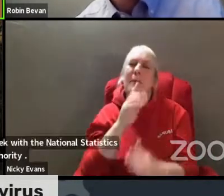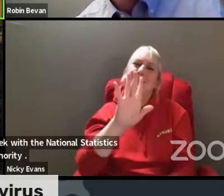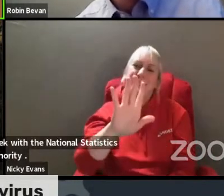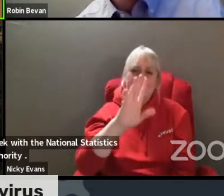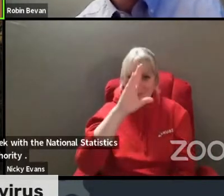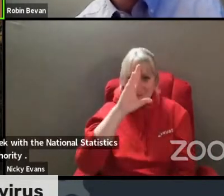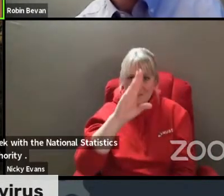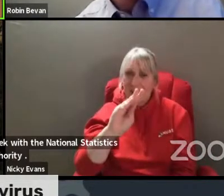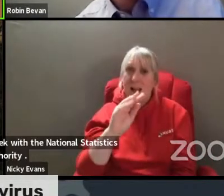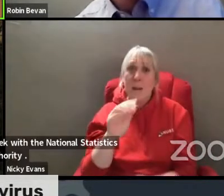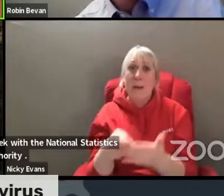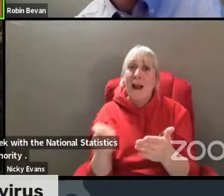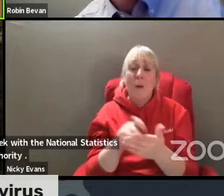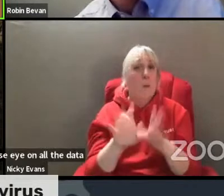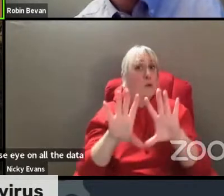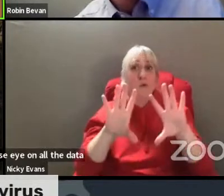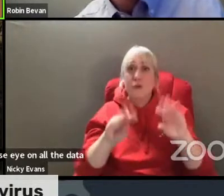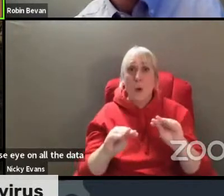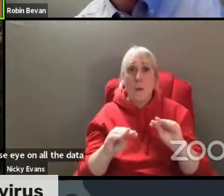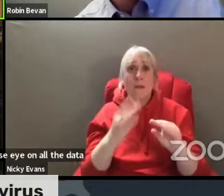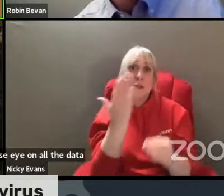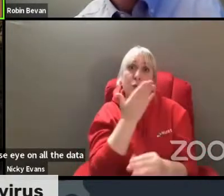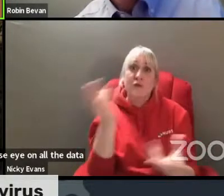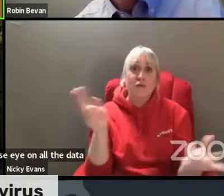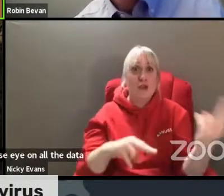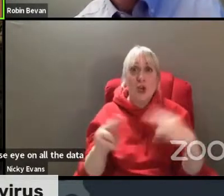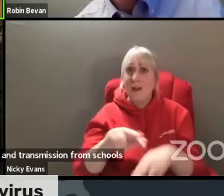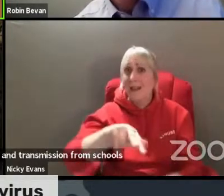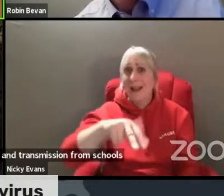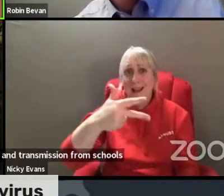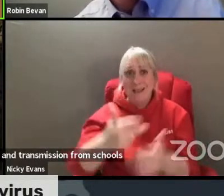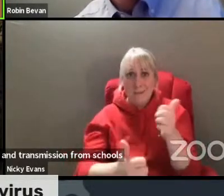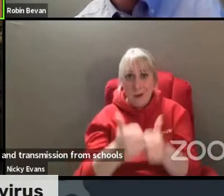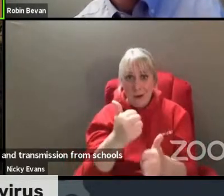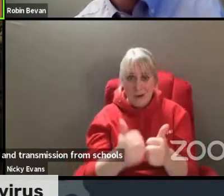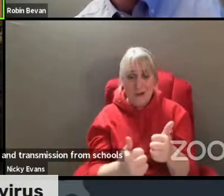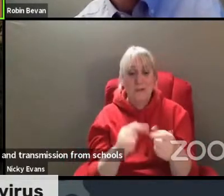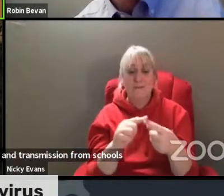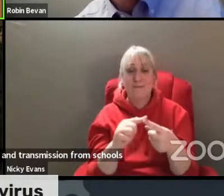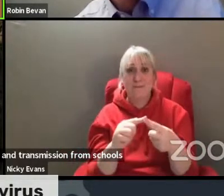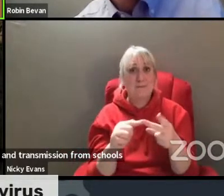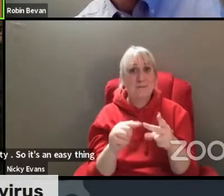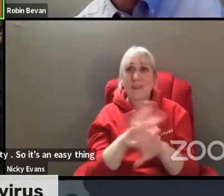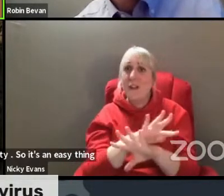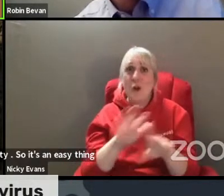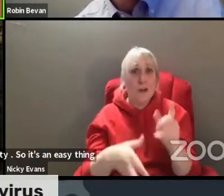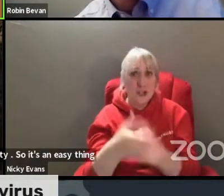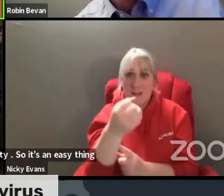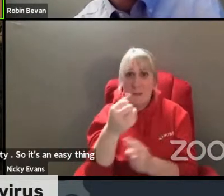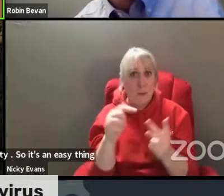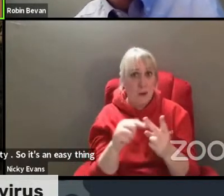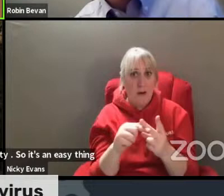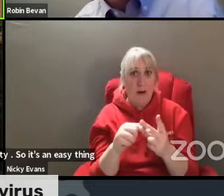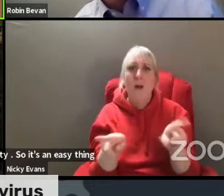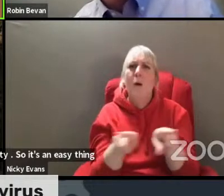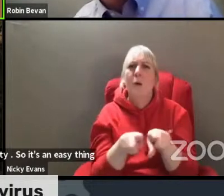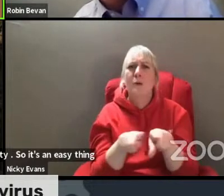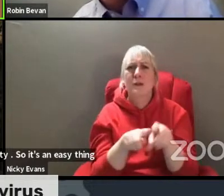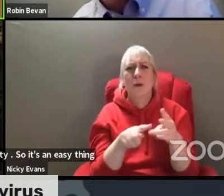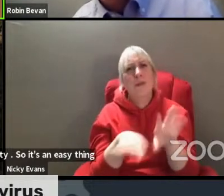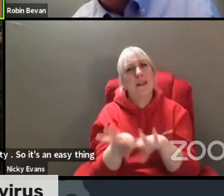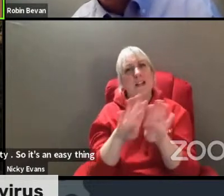March, and nor is it something that we think would be achievable, and nor do we think the executive think it is the appropriate